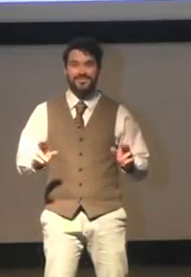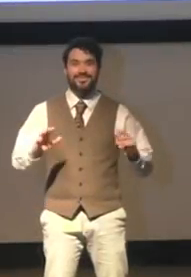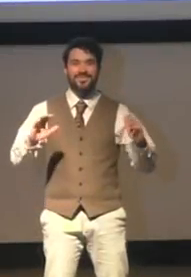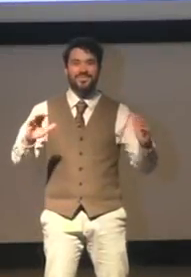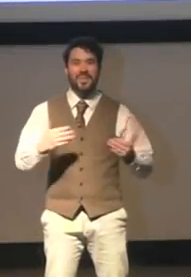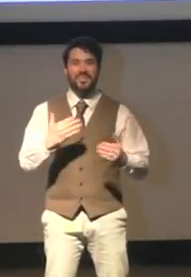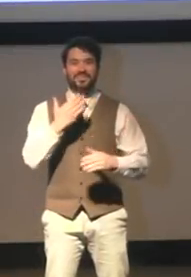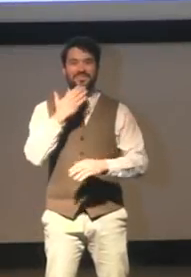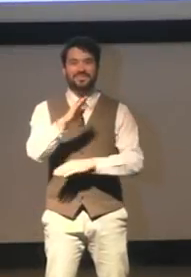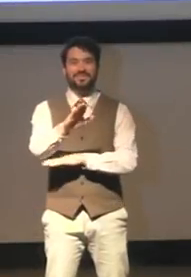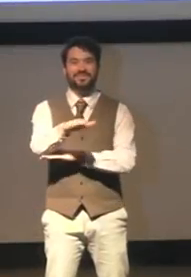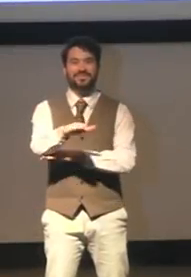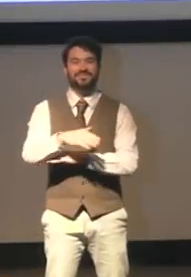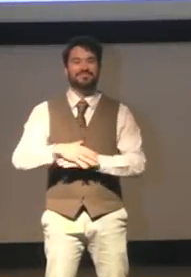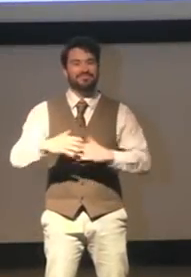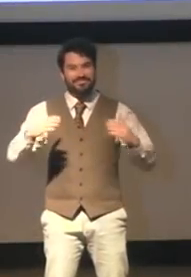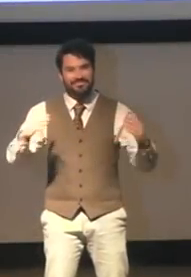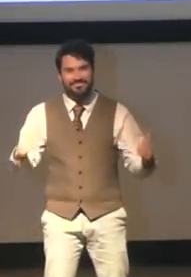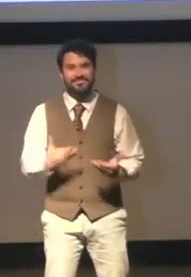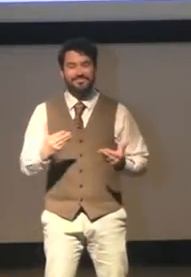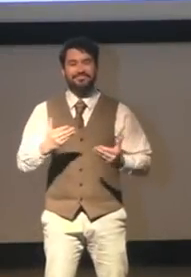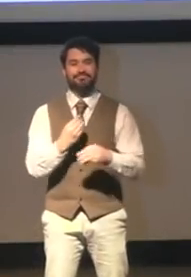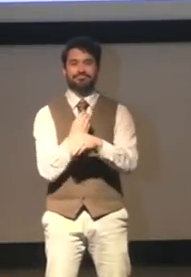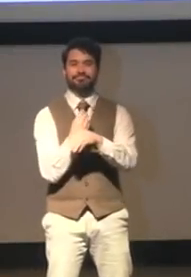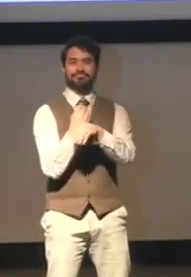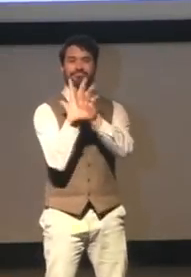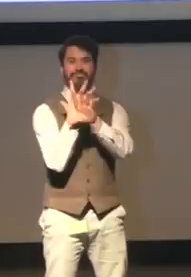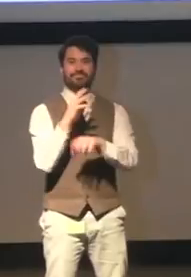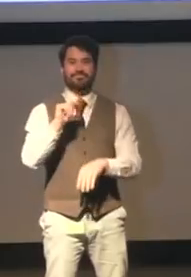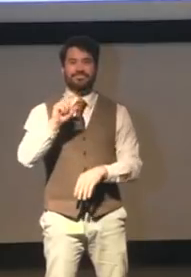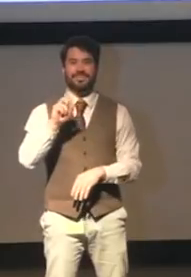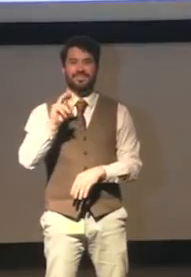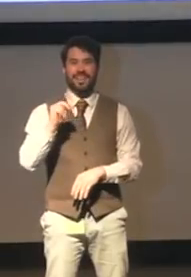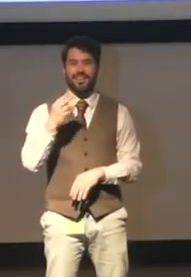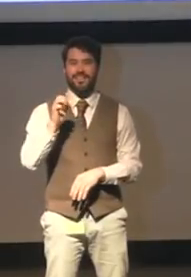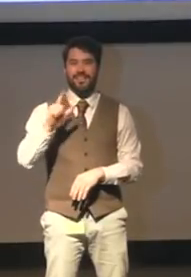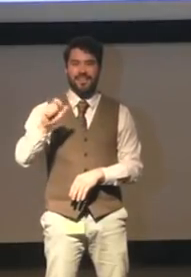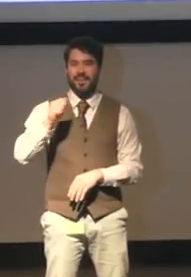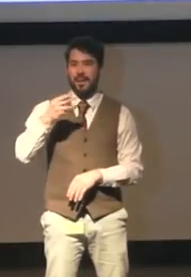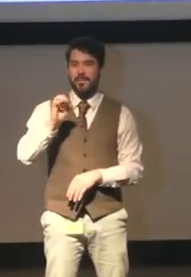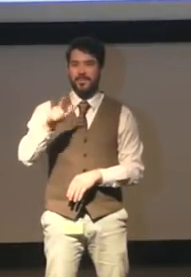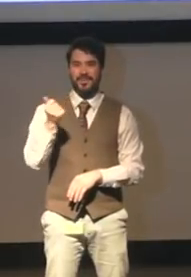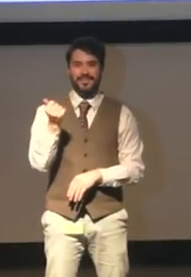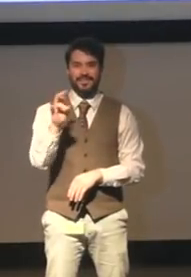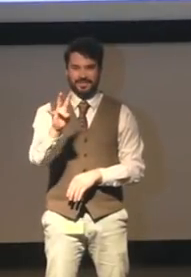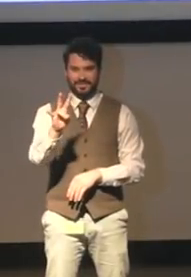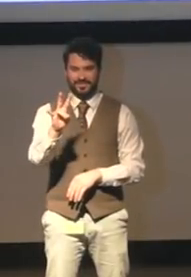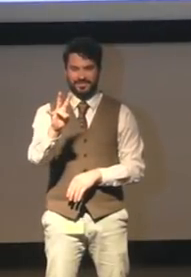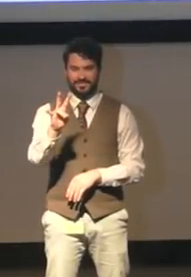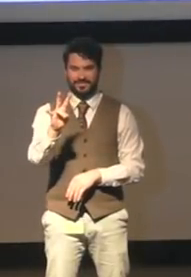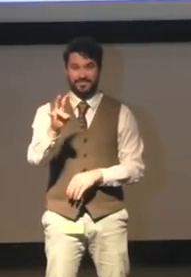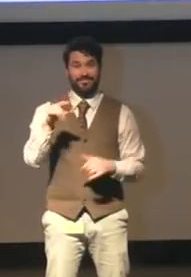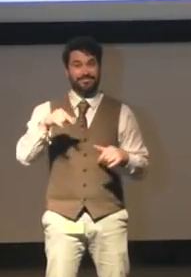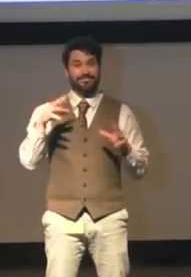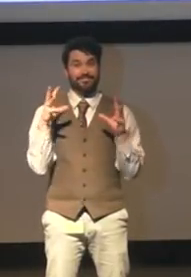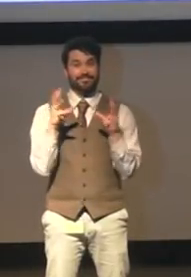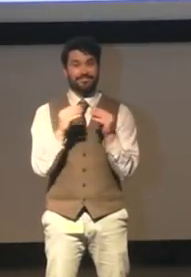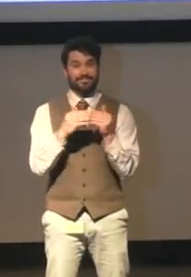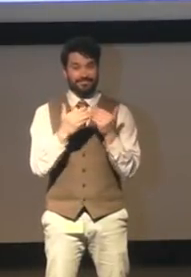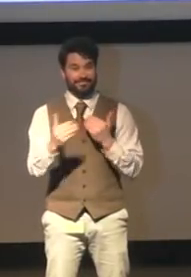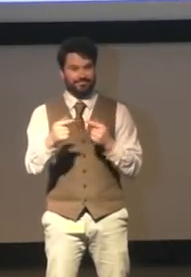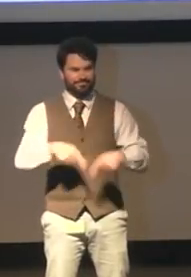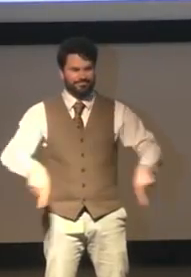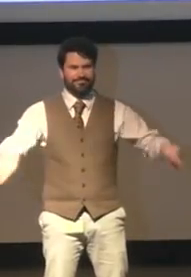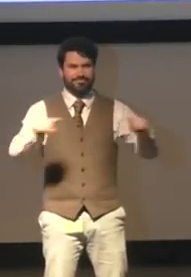Welcome. Good afternoon, and welcome to the virtual town hall for April 17th. For the duration of this meeting, we've suspended